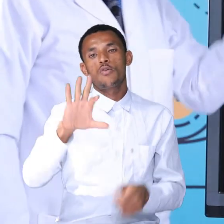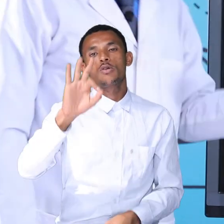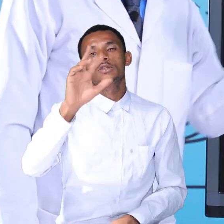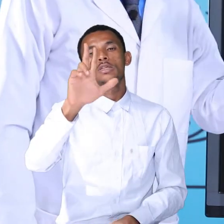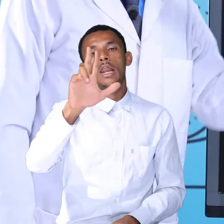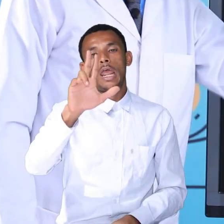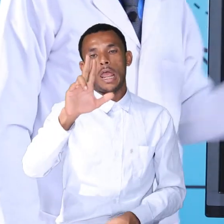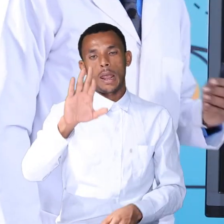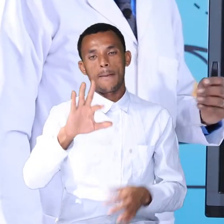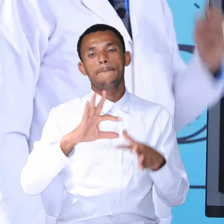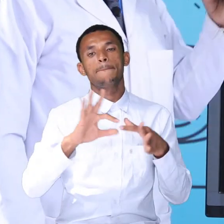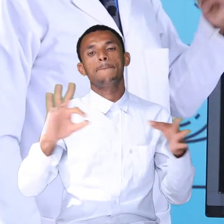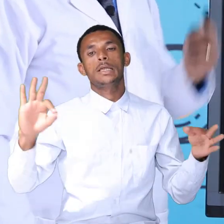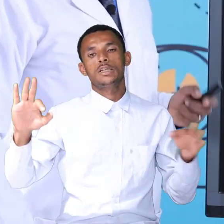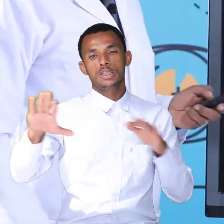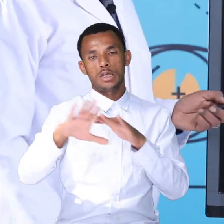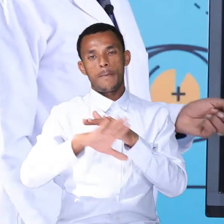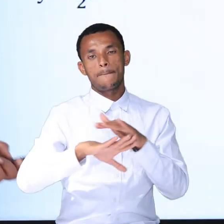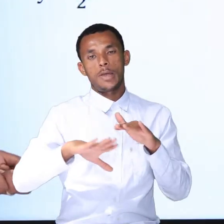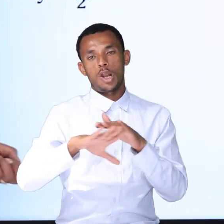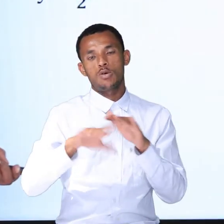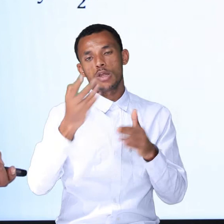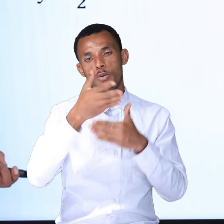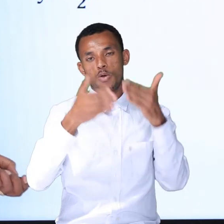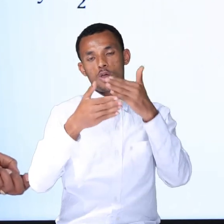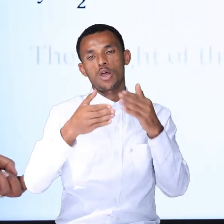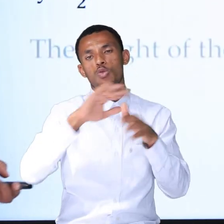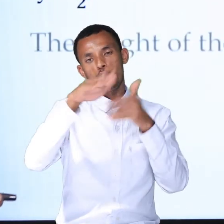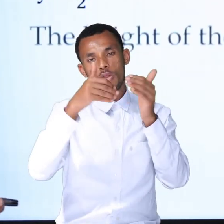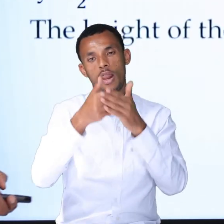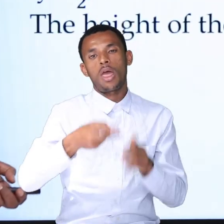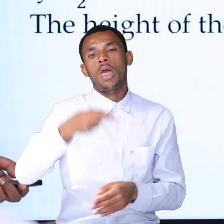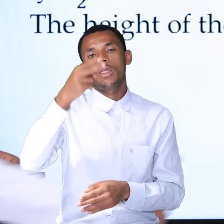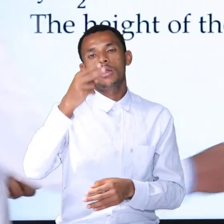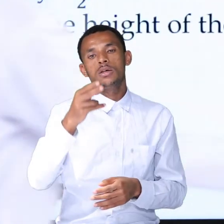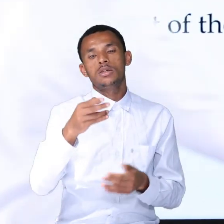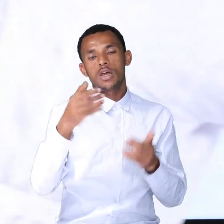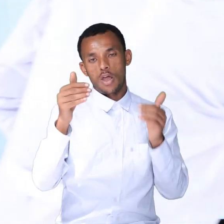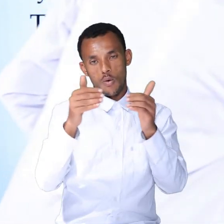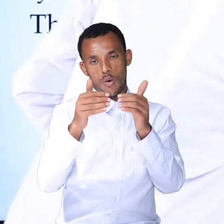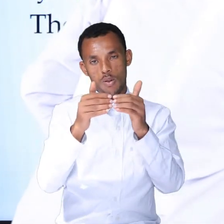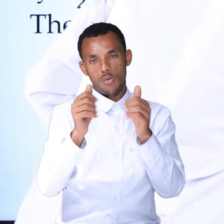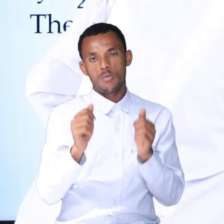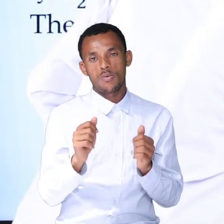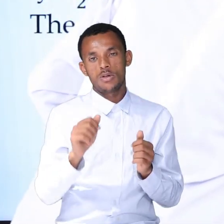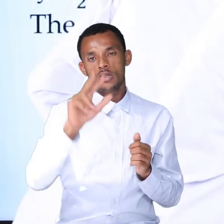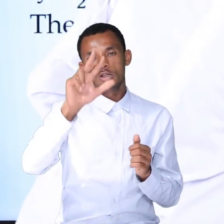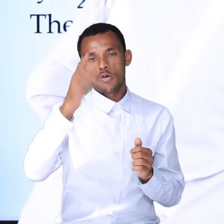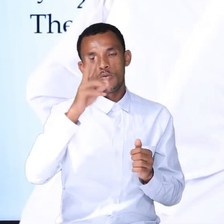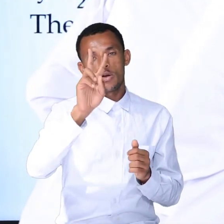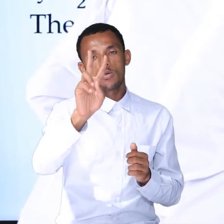point which is found 3 meters below the top of the building. So what is the total height when you are asked? This was equal